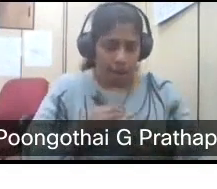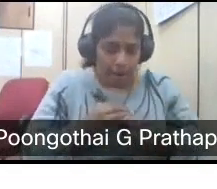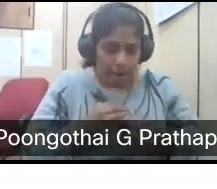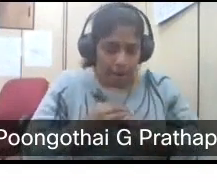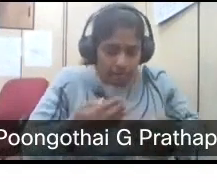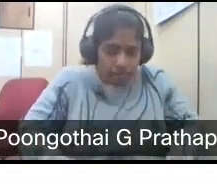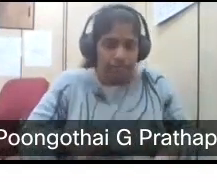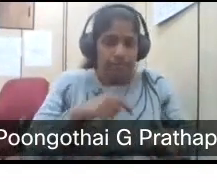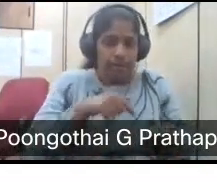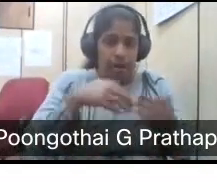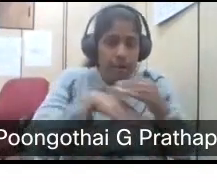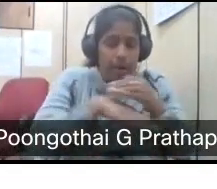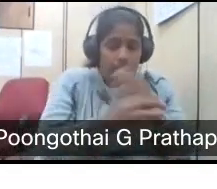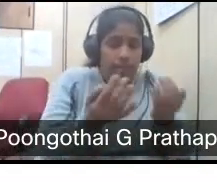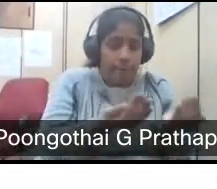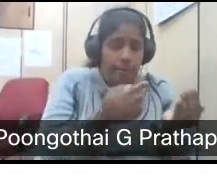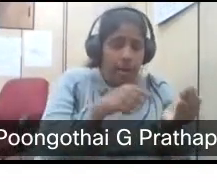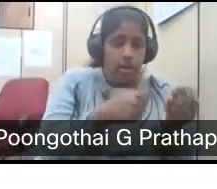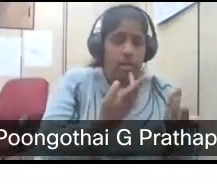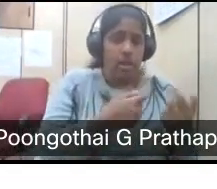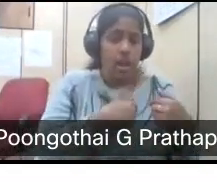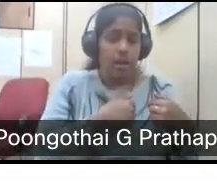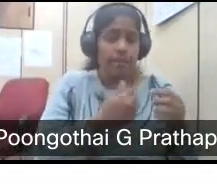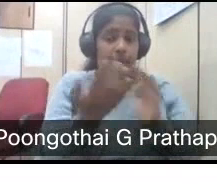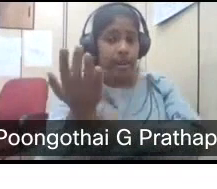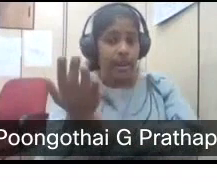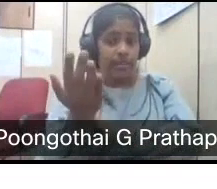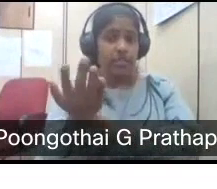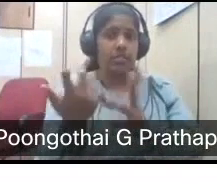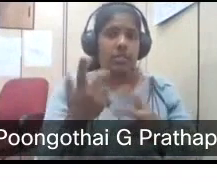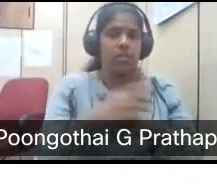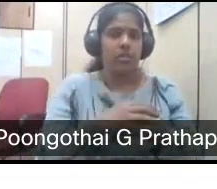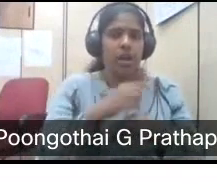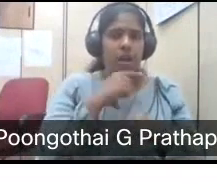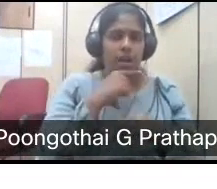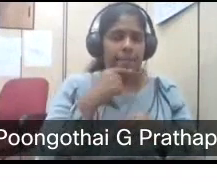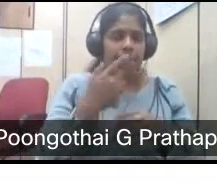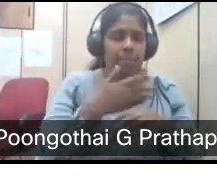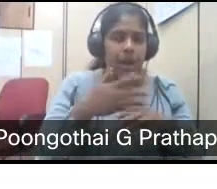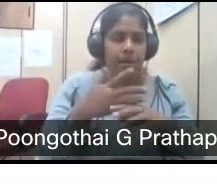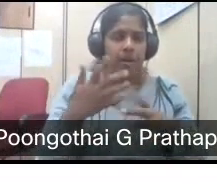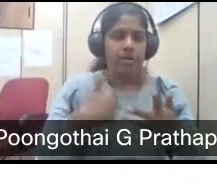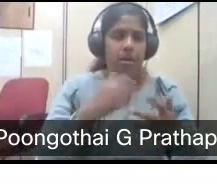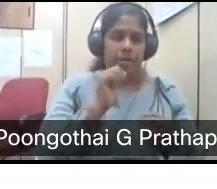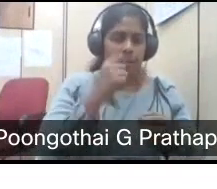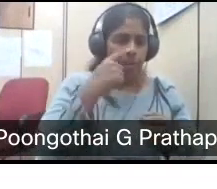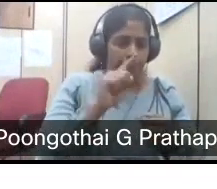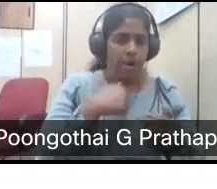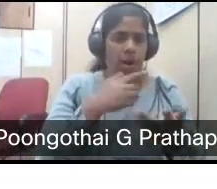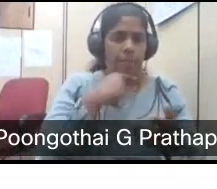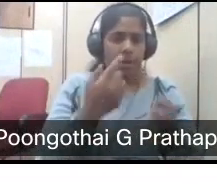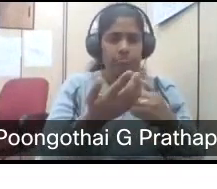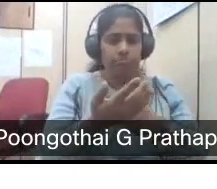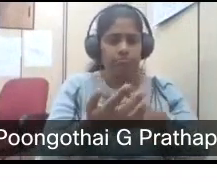right-sided heart receives oxygenated blood from the placenta of mother. Then subsequently after birth,